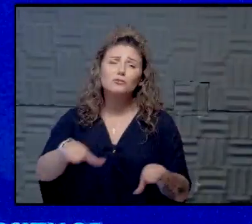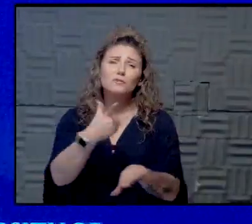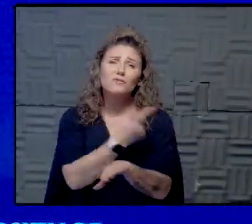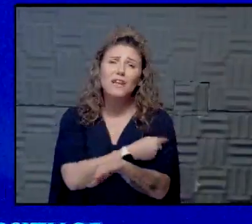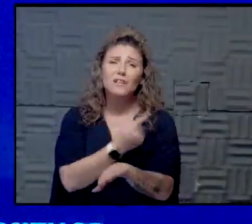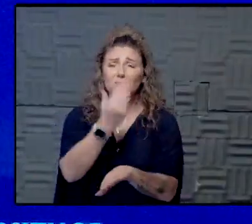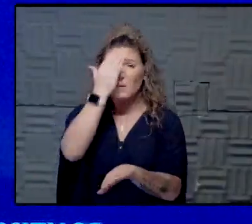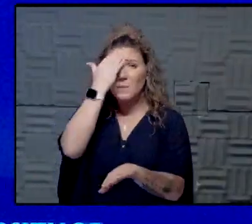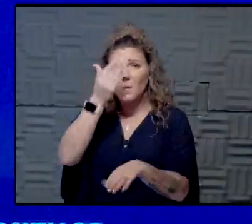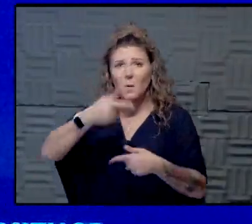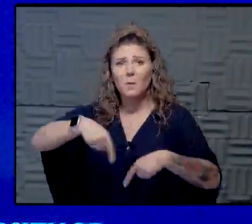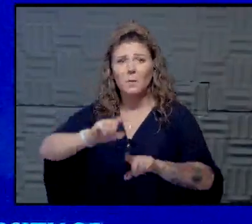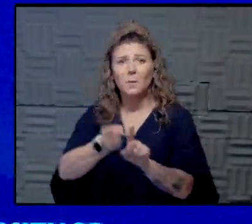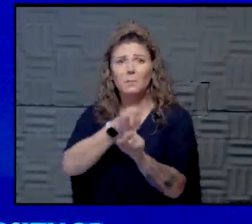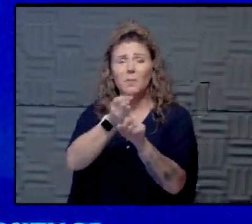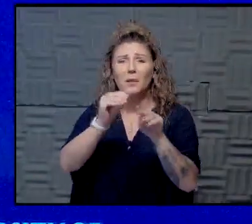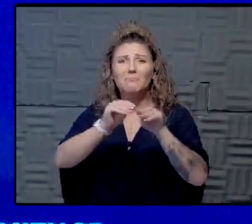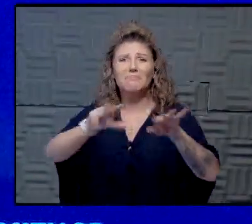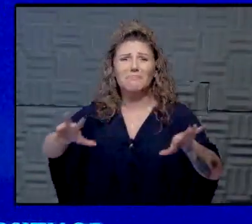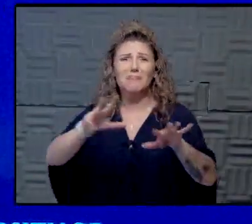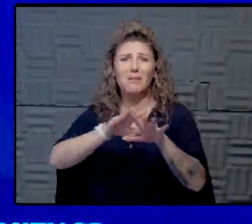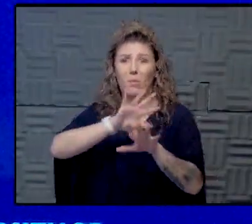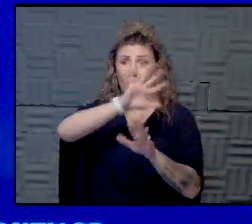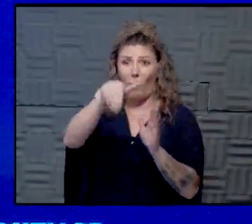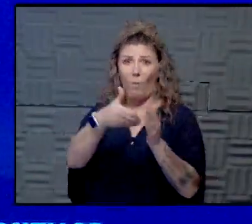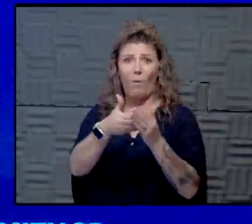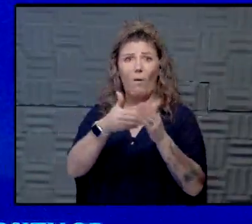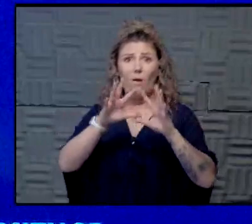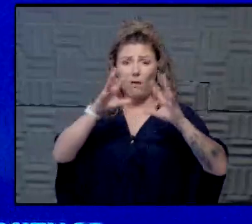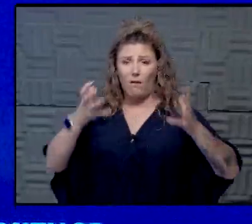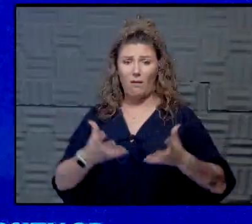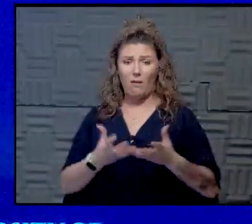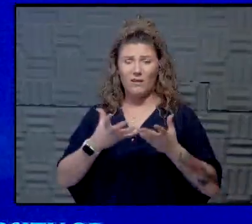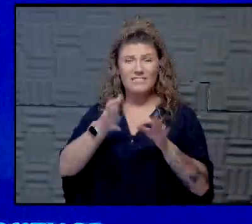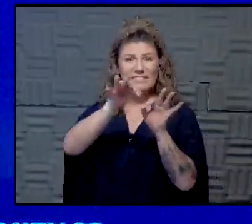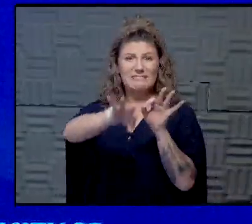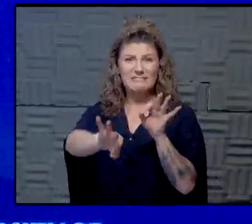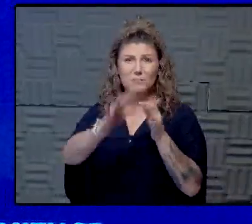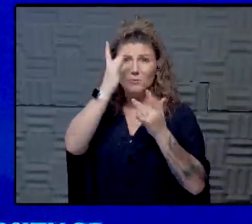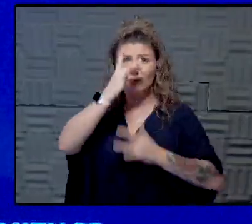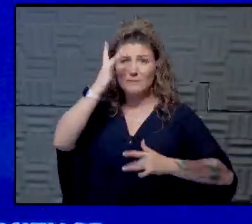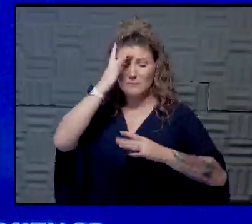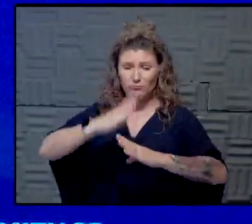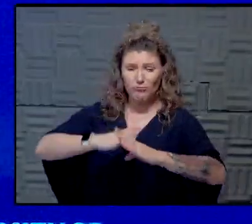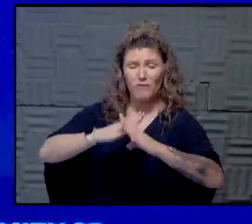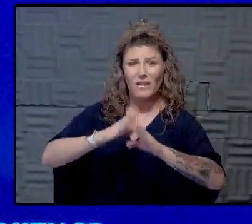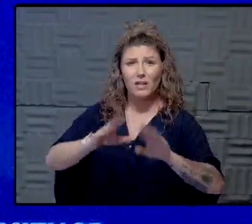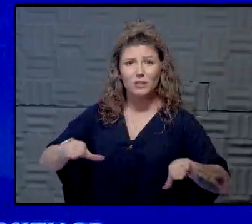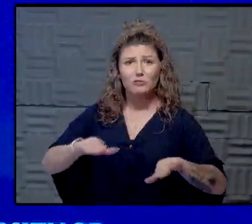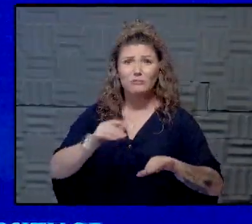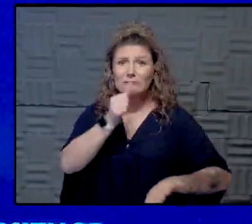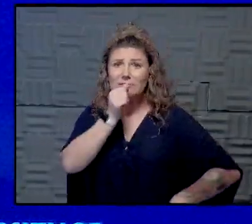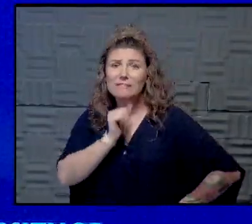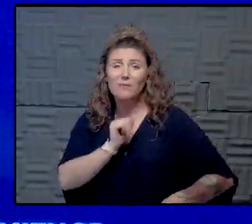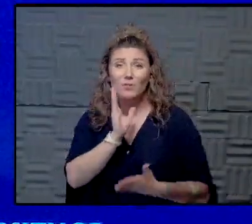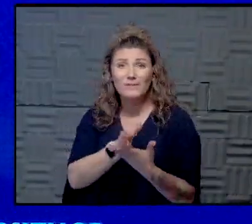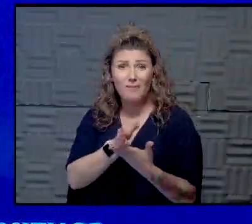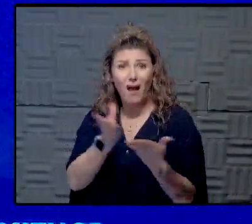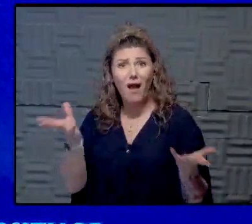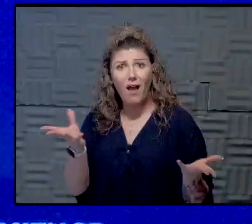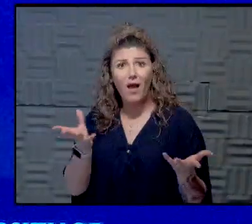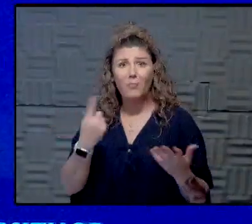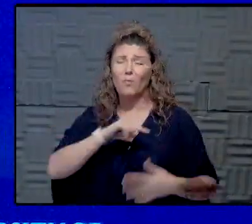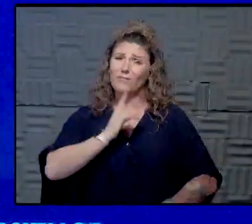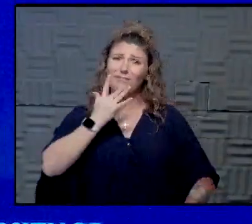of vaccination programs around the world for simple diseases that we can prevent children from suffering from were stopped. We